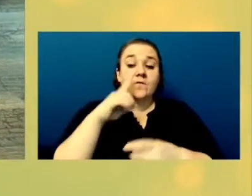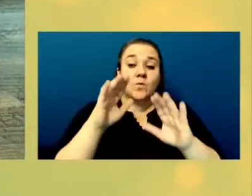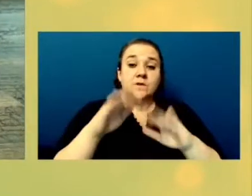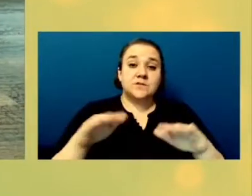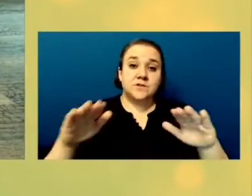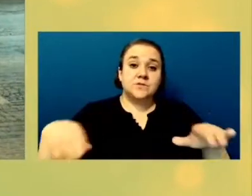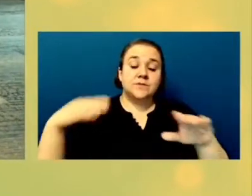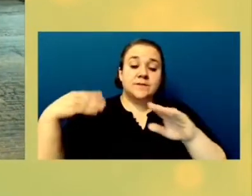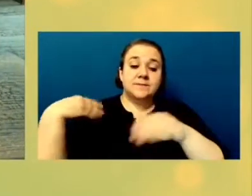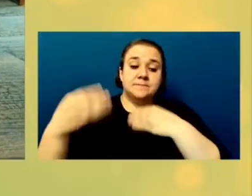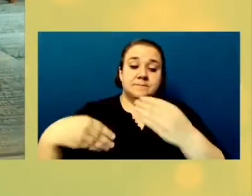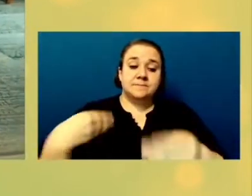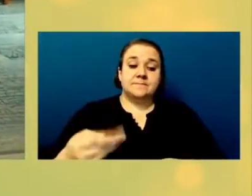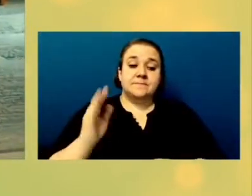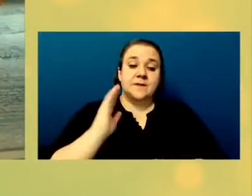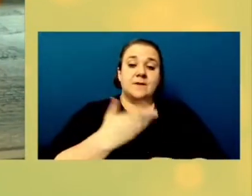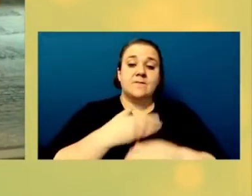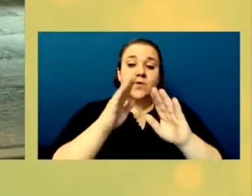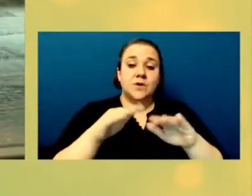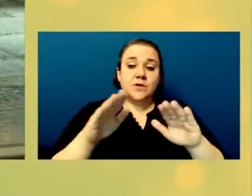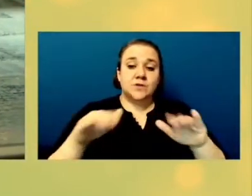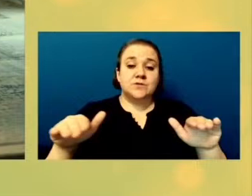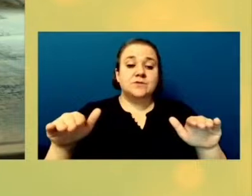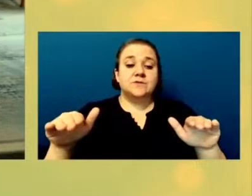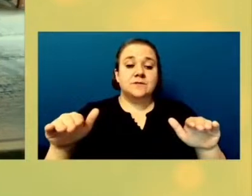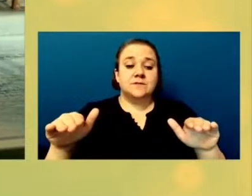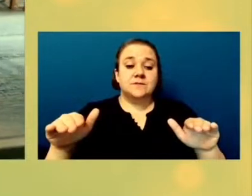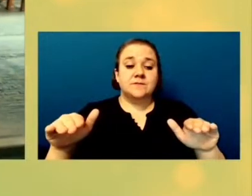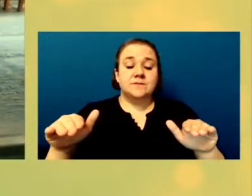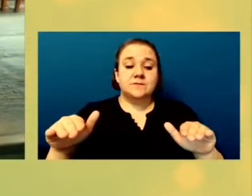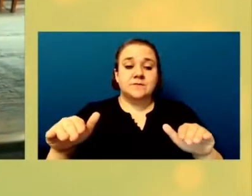the children of our